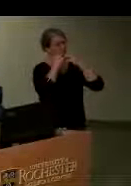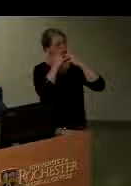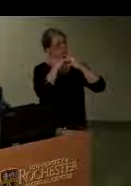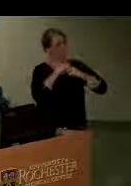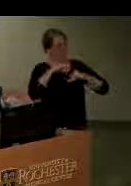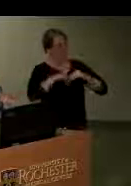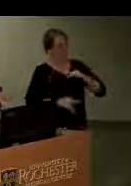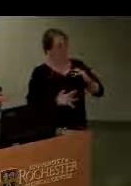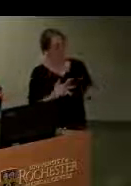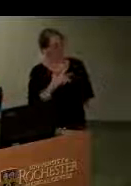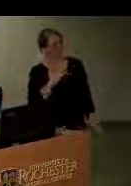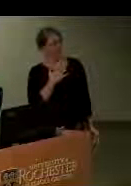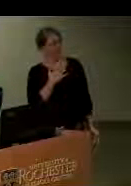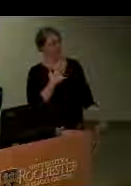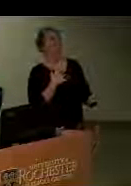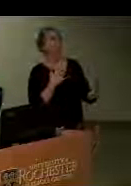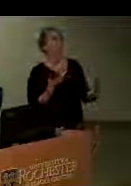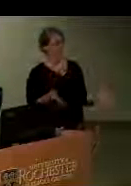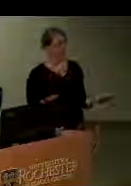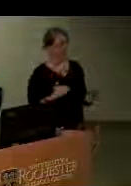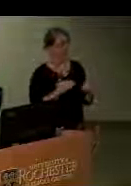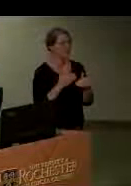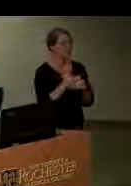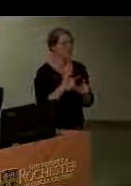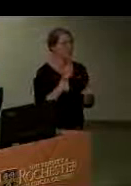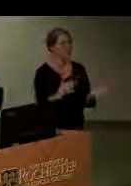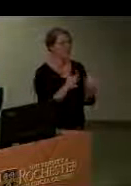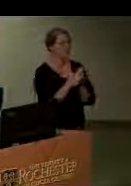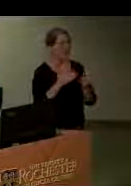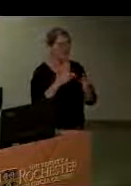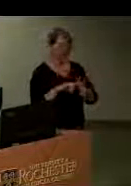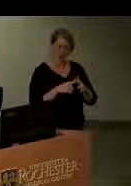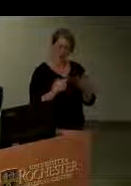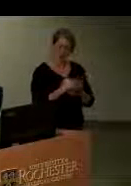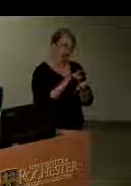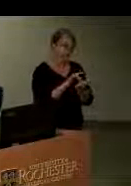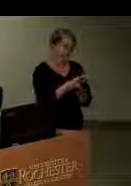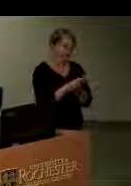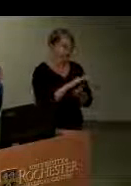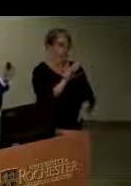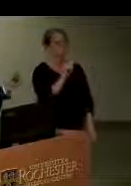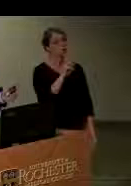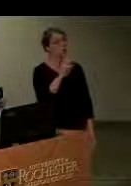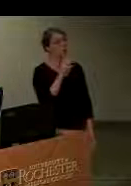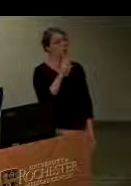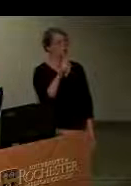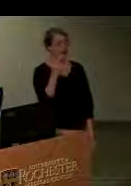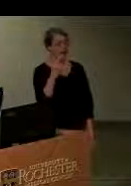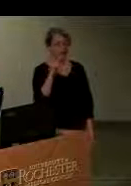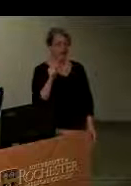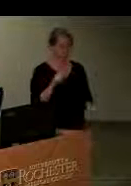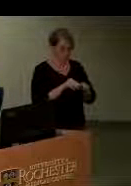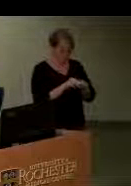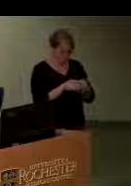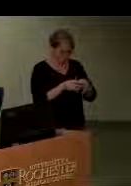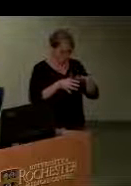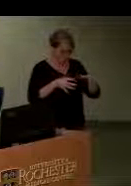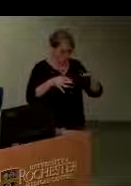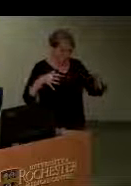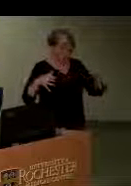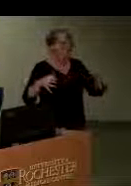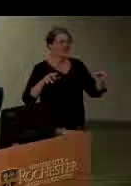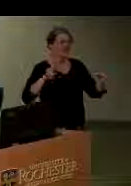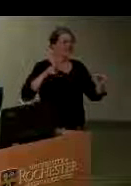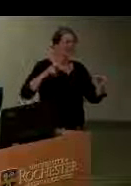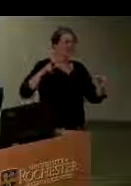then I was asked to start a new medical school. Northwell Health was growing and growing and growing. We had the